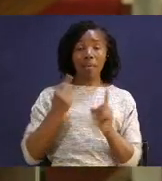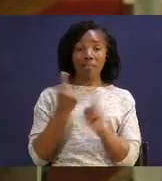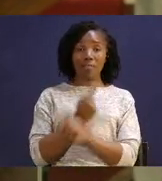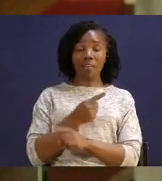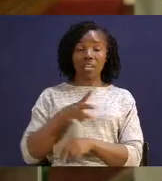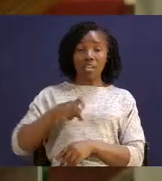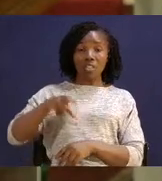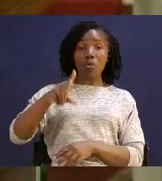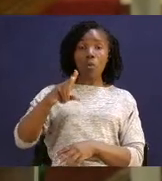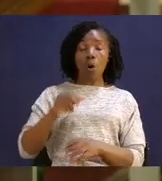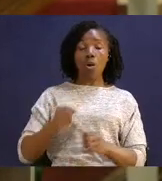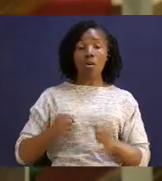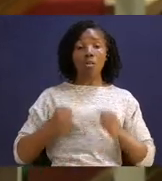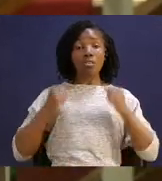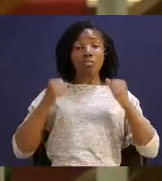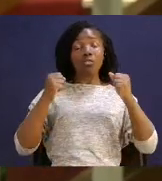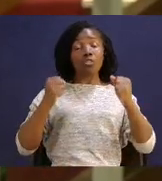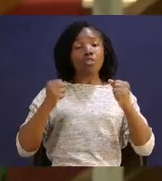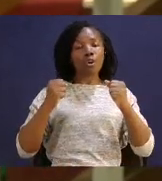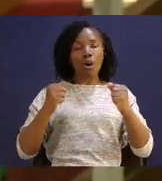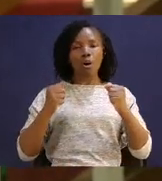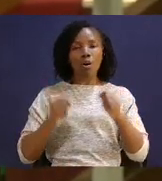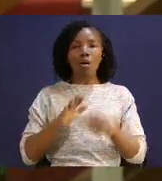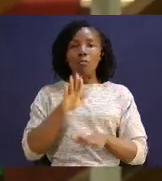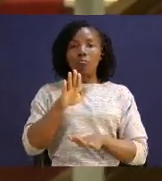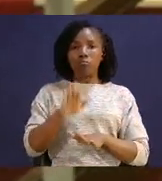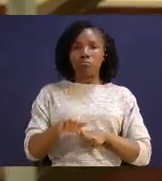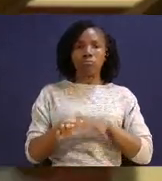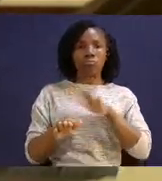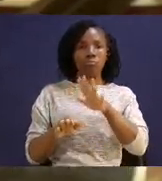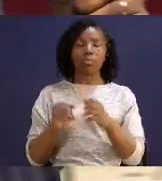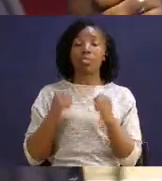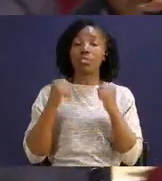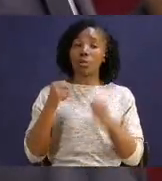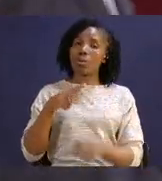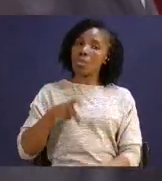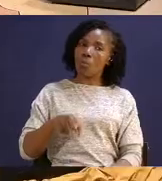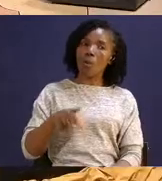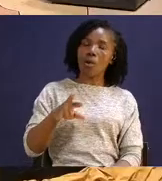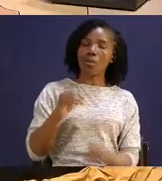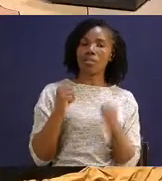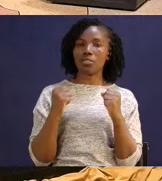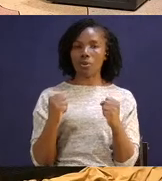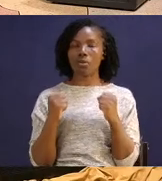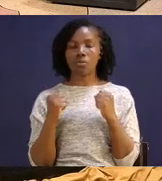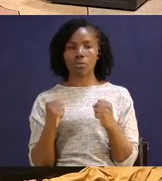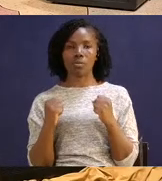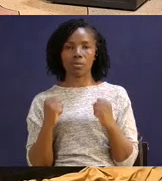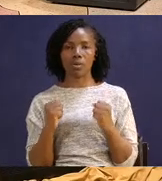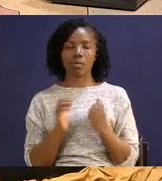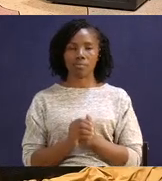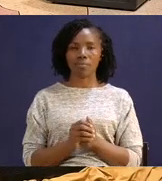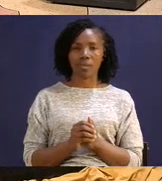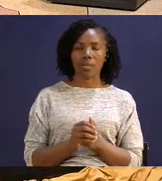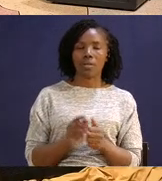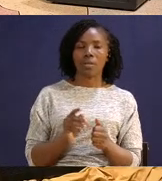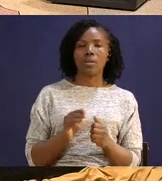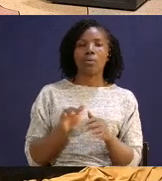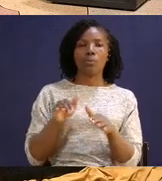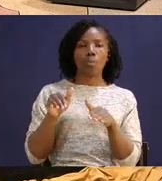Their heads are up. My steps go strong. Uametembea ni 31st. Ngoja 5th